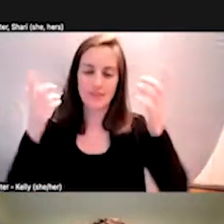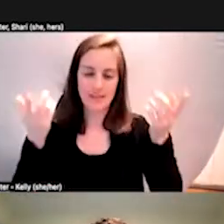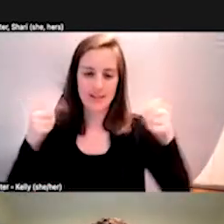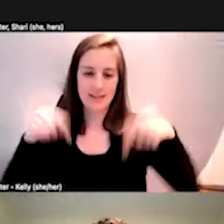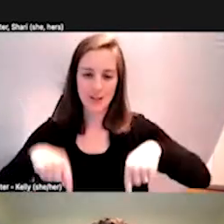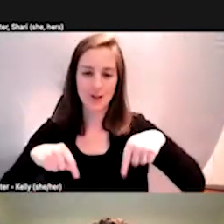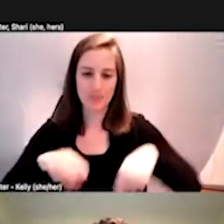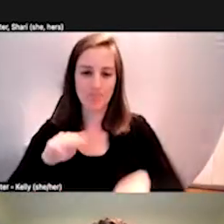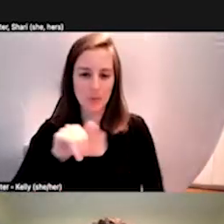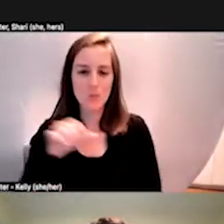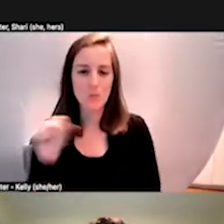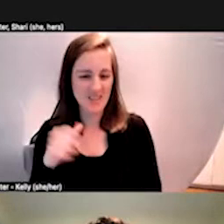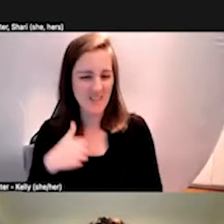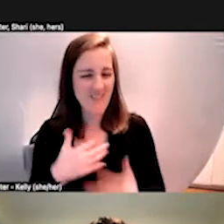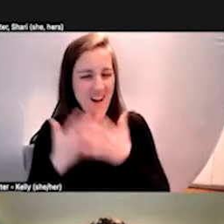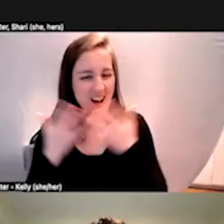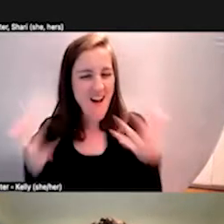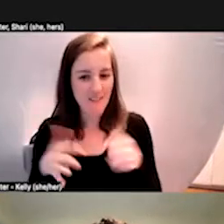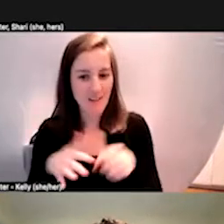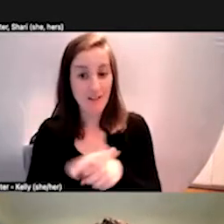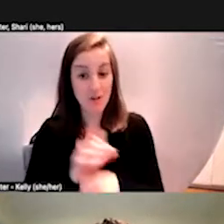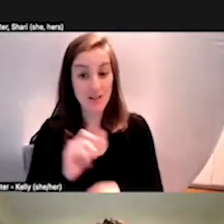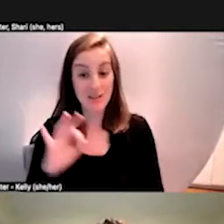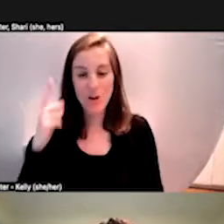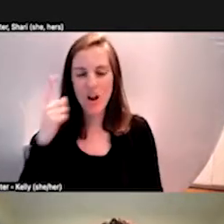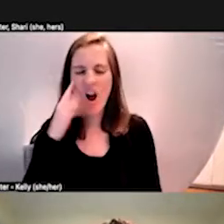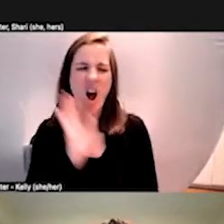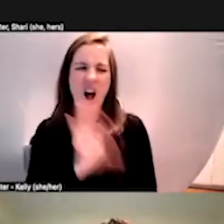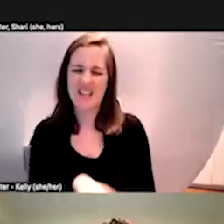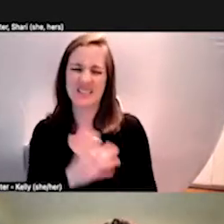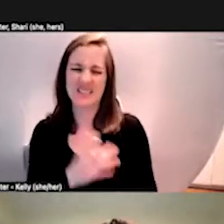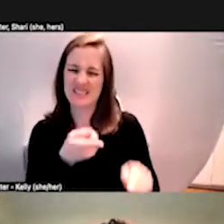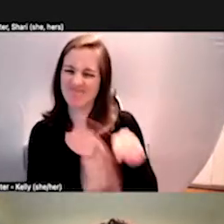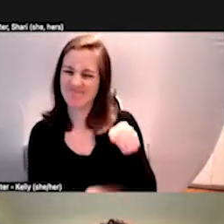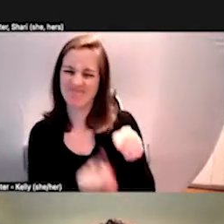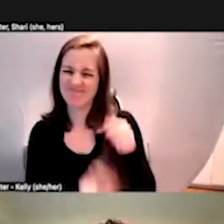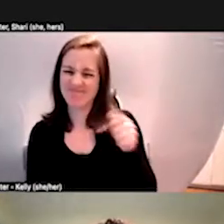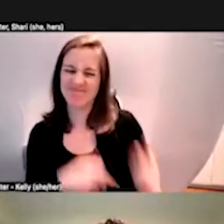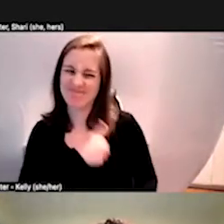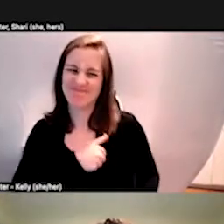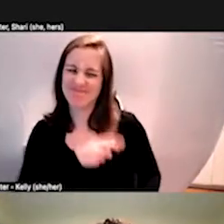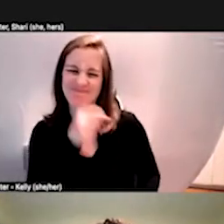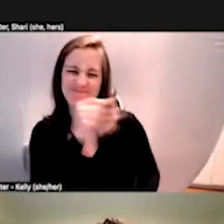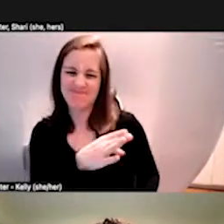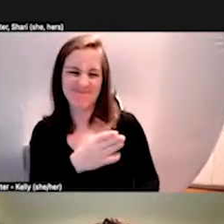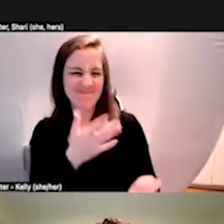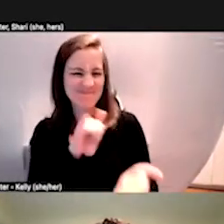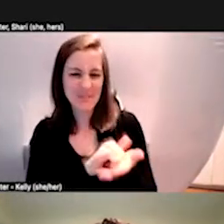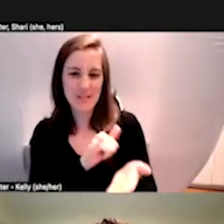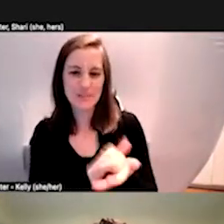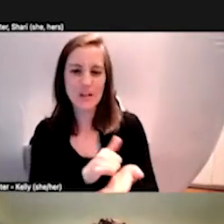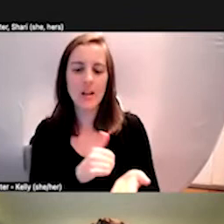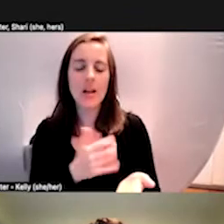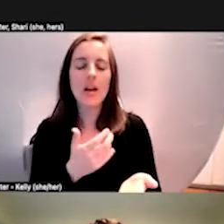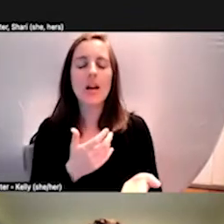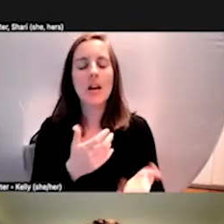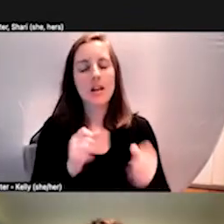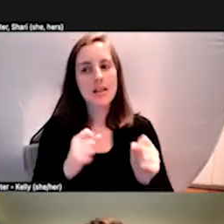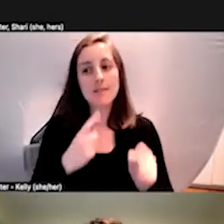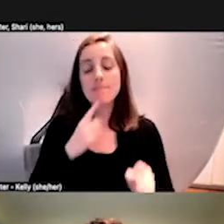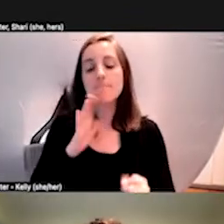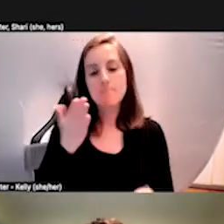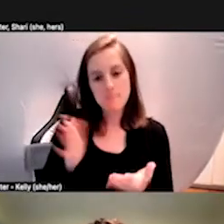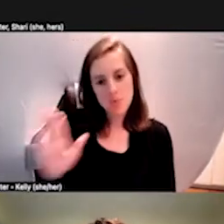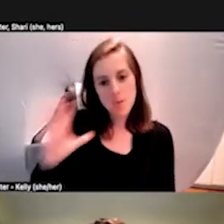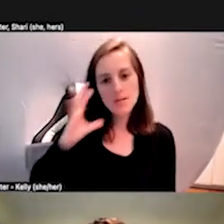of coverage. And so that would be the one thing where, you can recognize that that was somebody's experience without expecting that to be